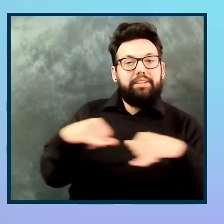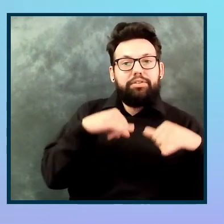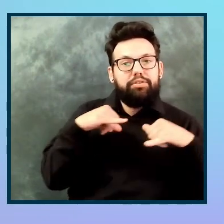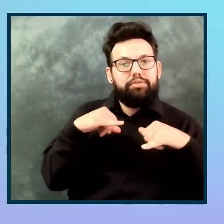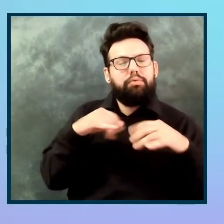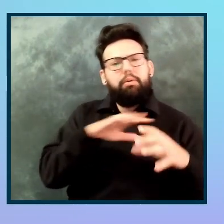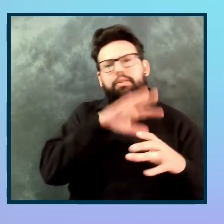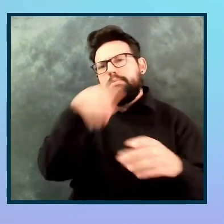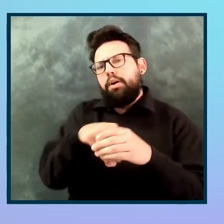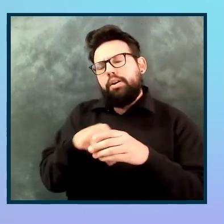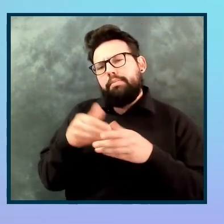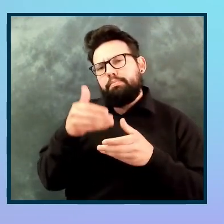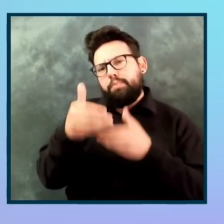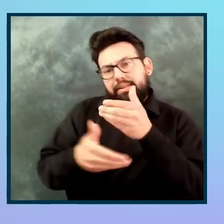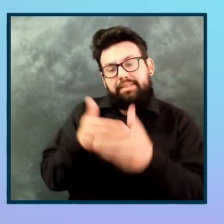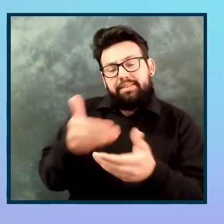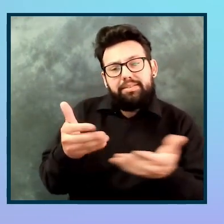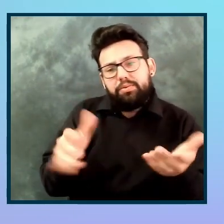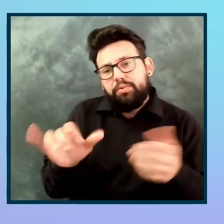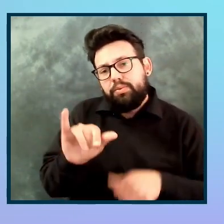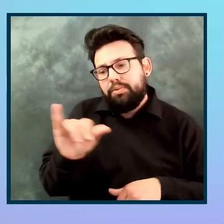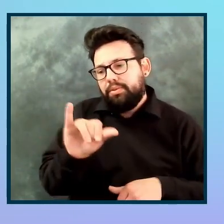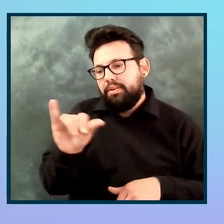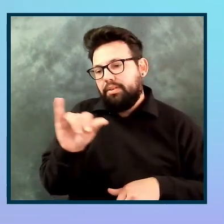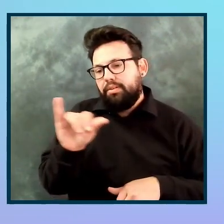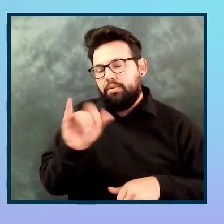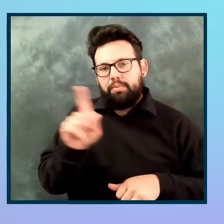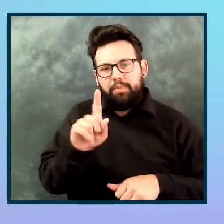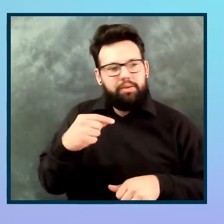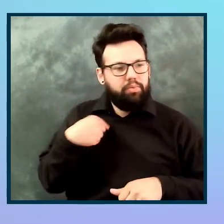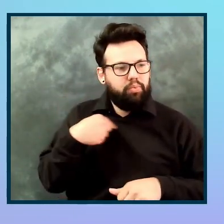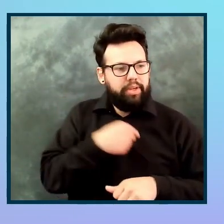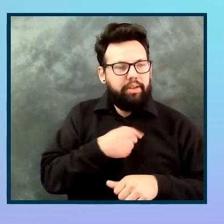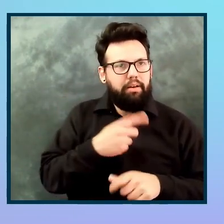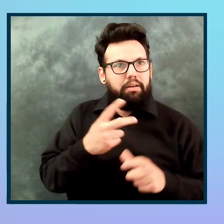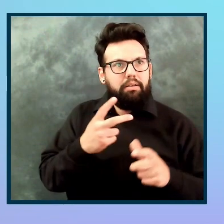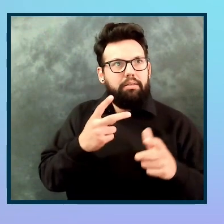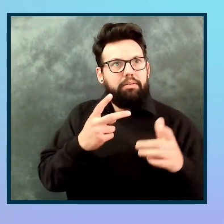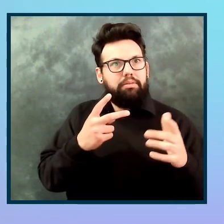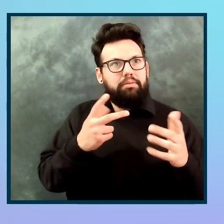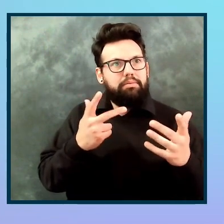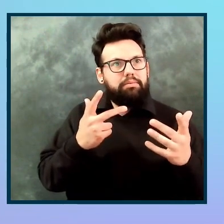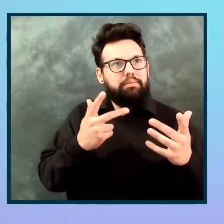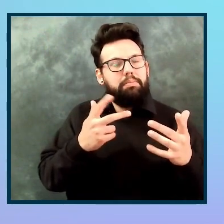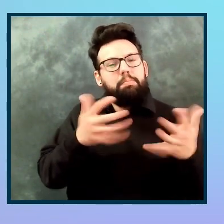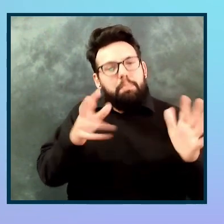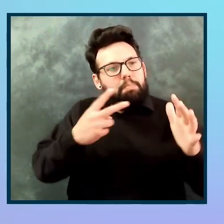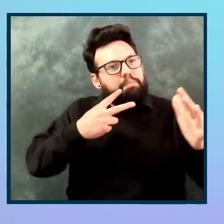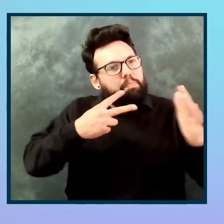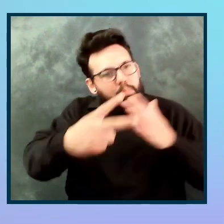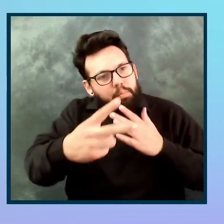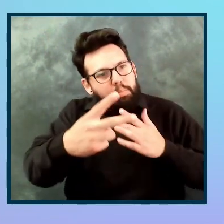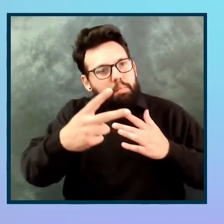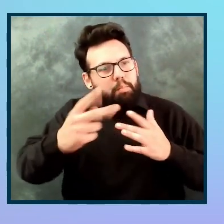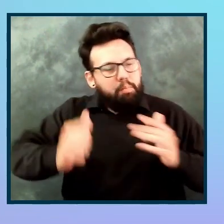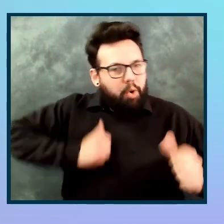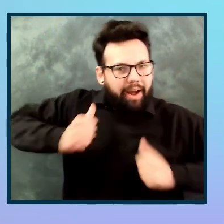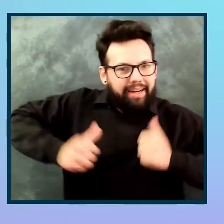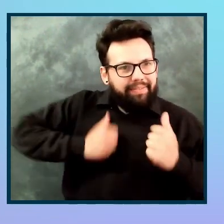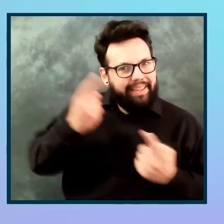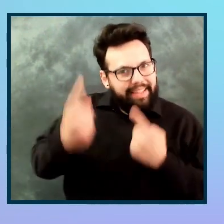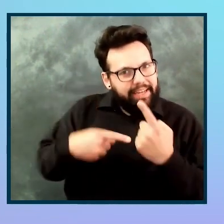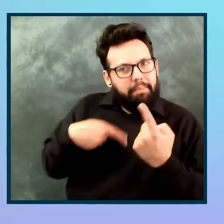process, like really getting to the point where we are proactively thinking about our users' needs